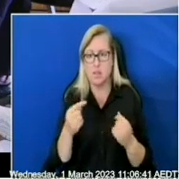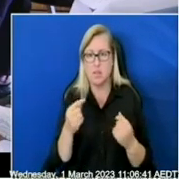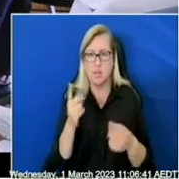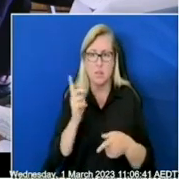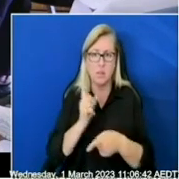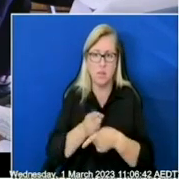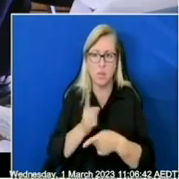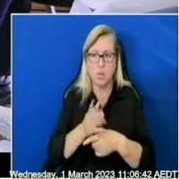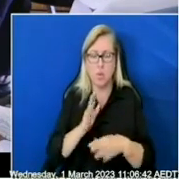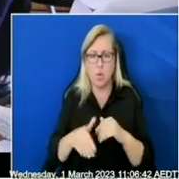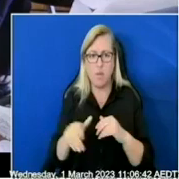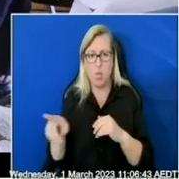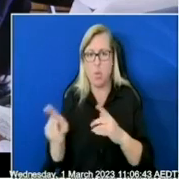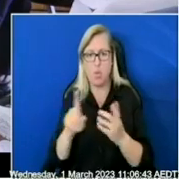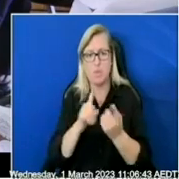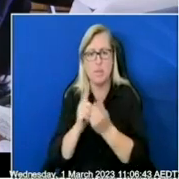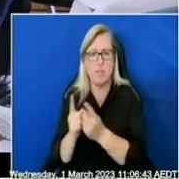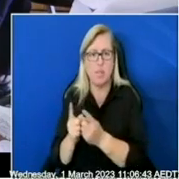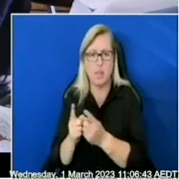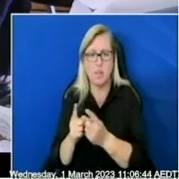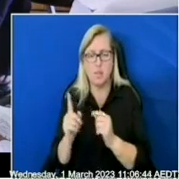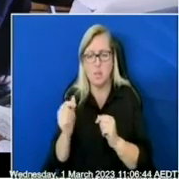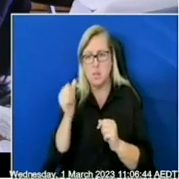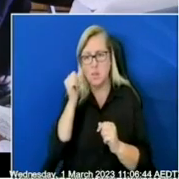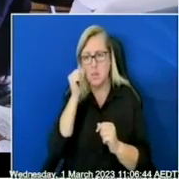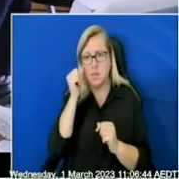But, you know, they lived in Collingwood